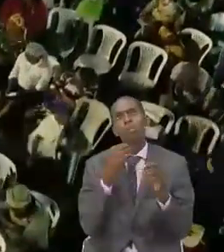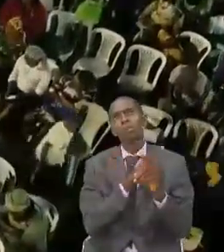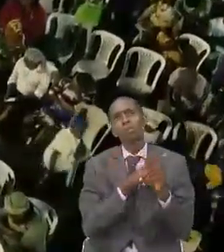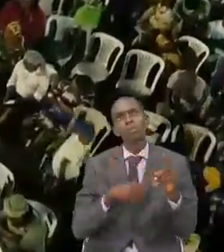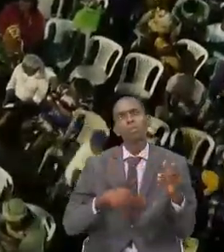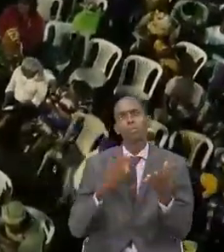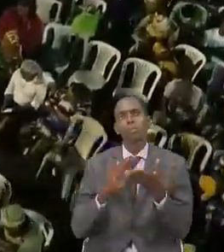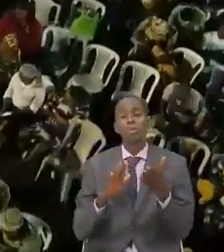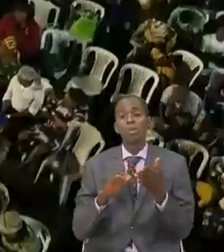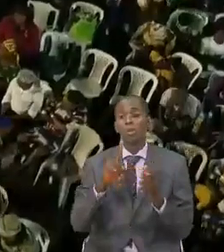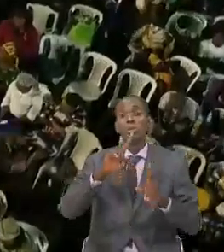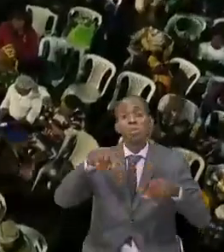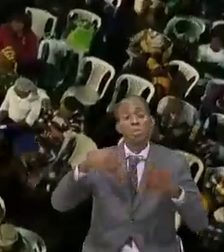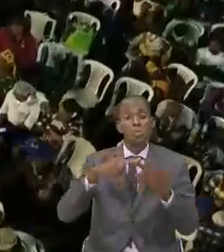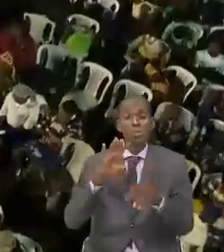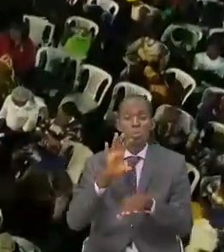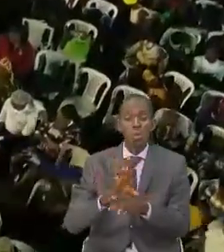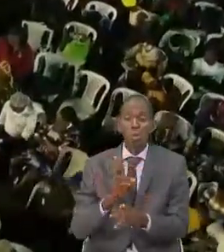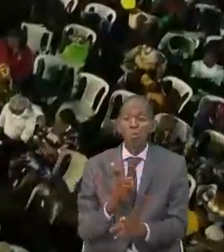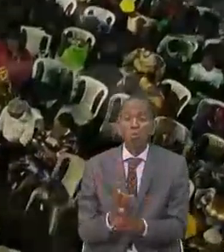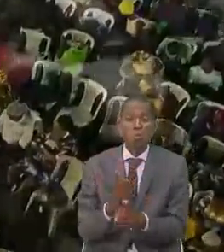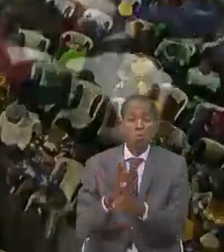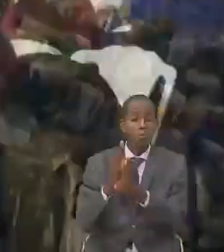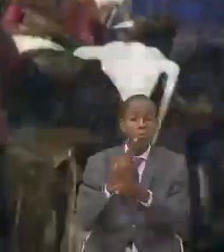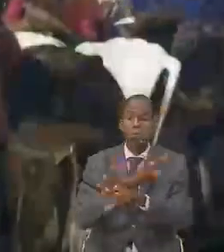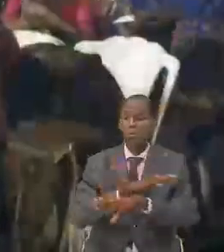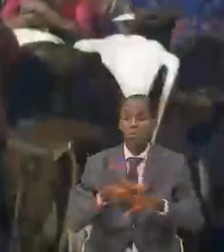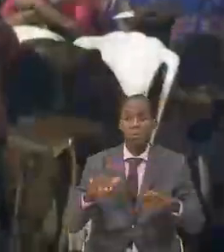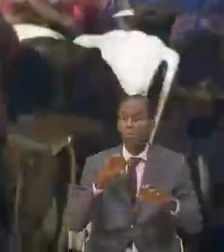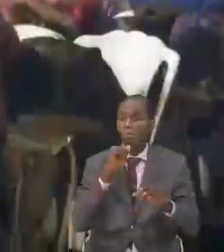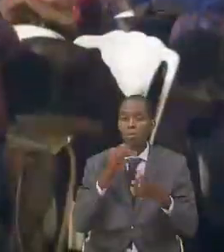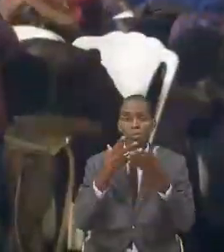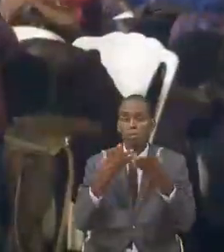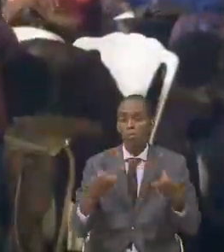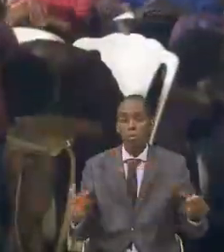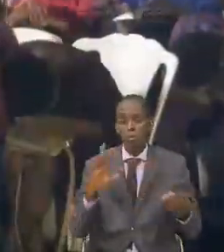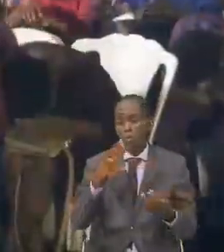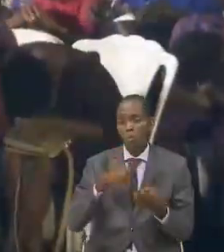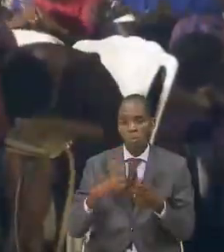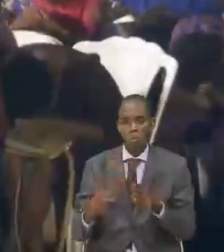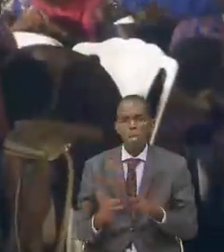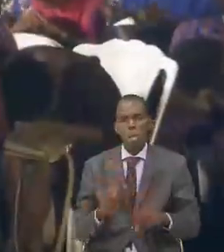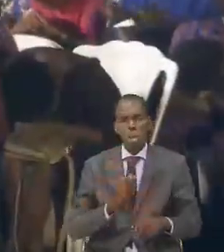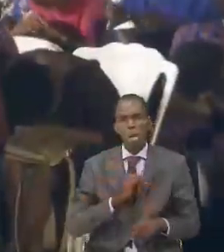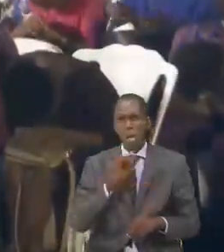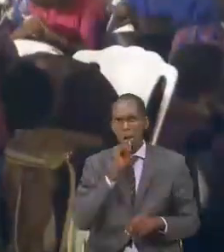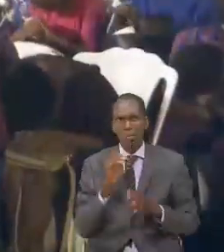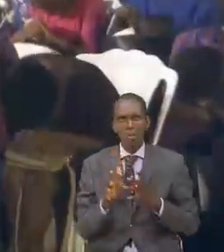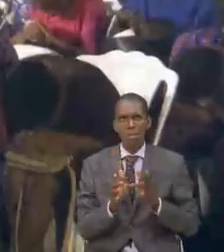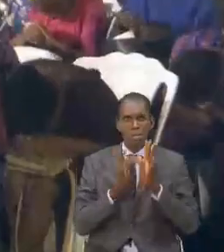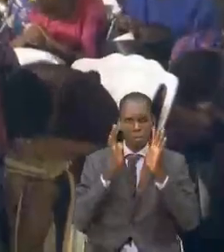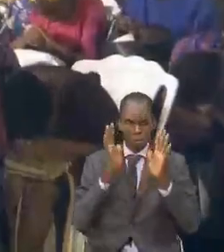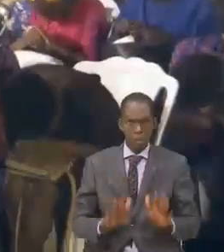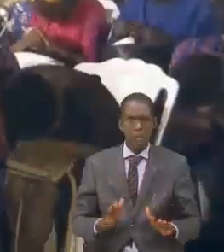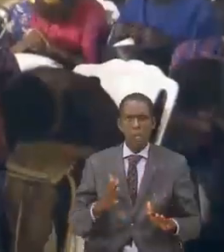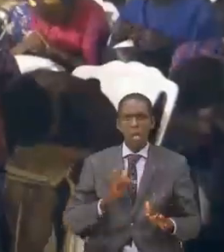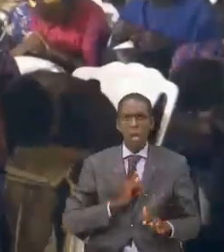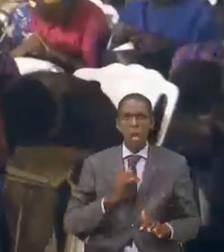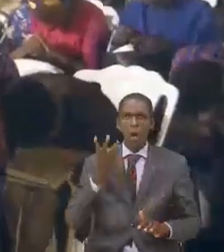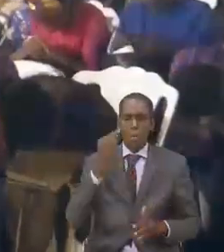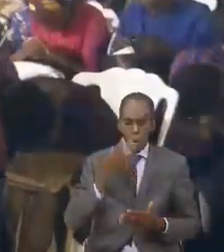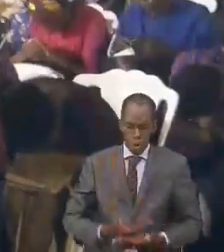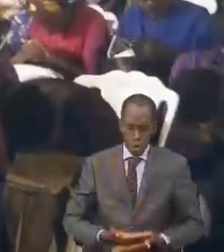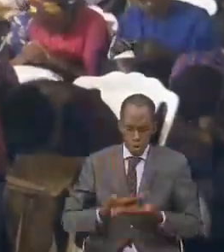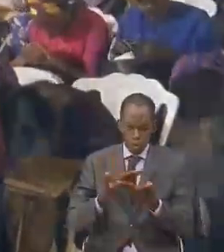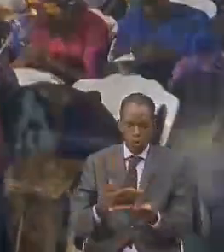going to church alone, that does not solve the problem. Remember, I belong to Christianity. That doesn't